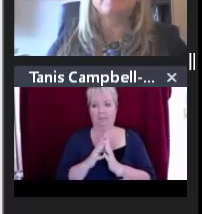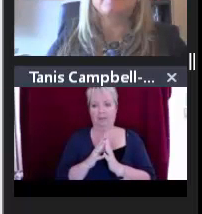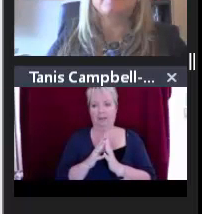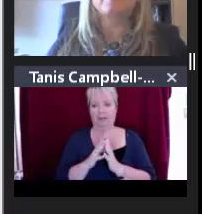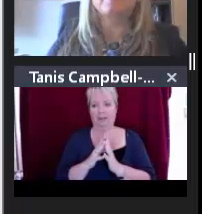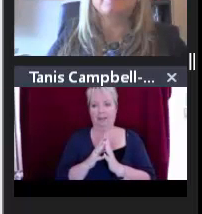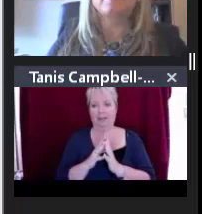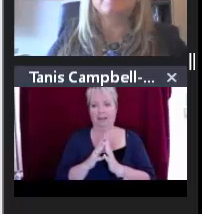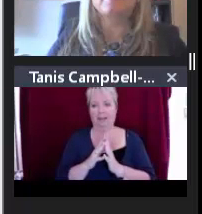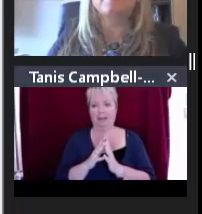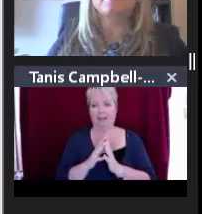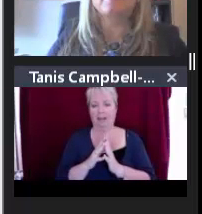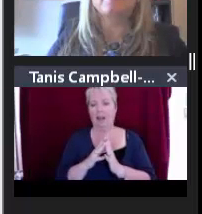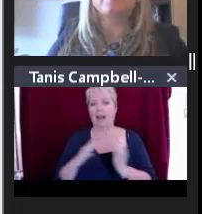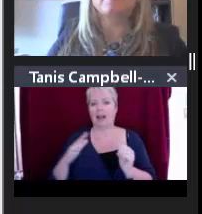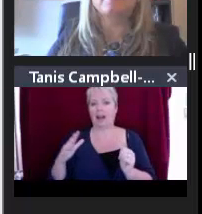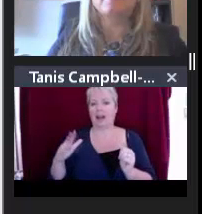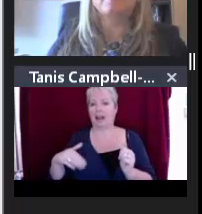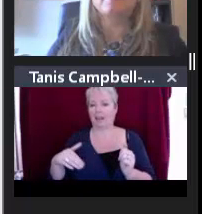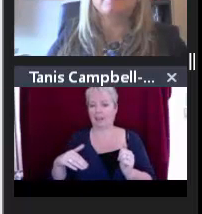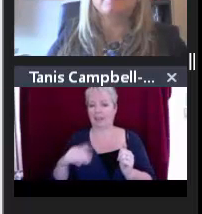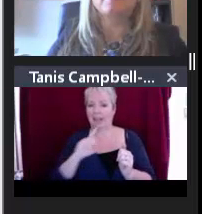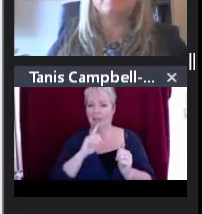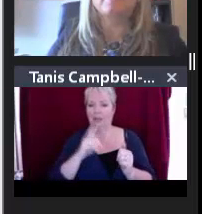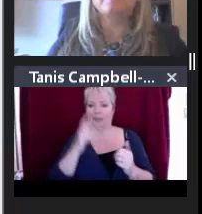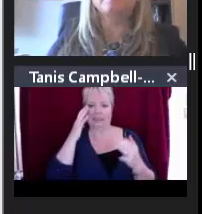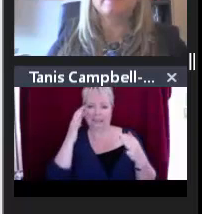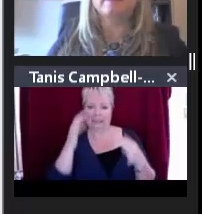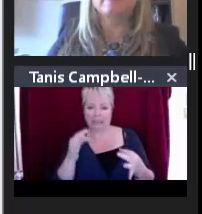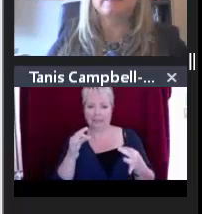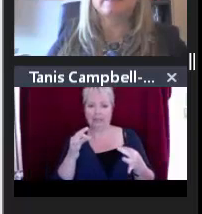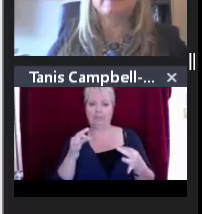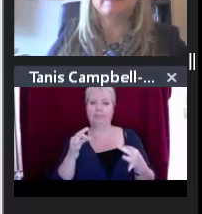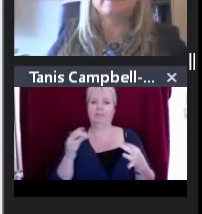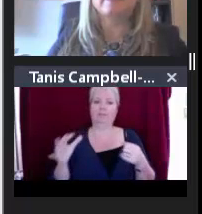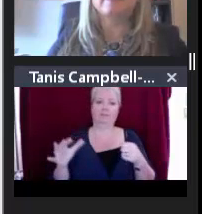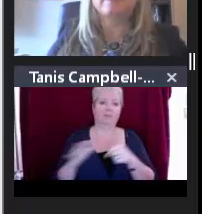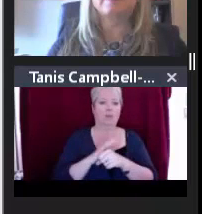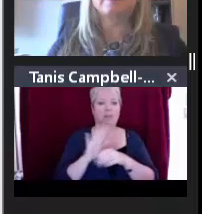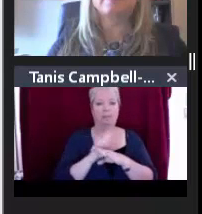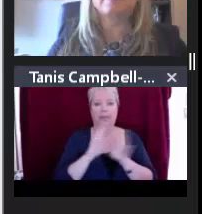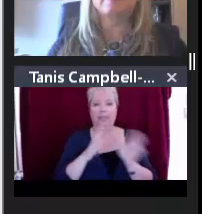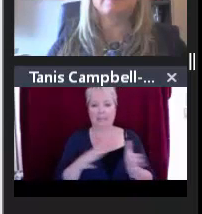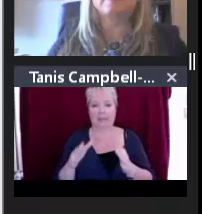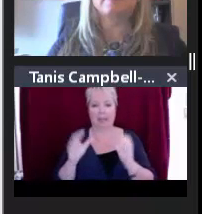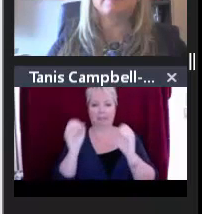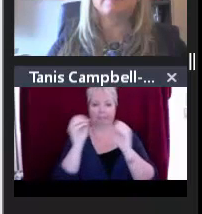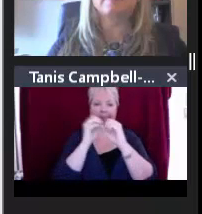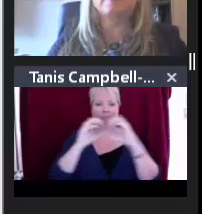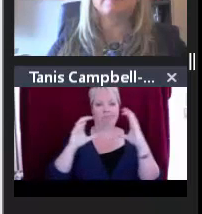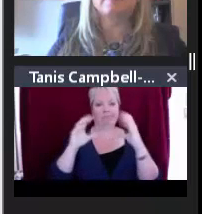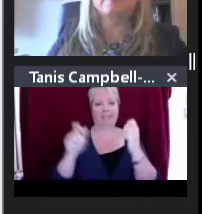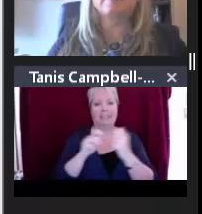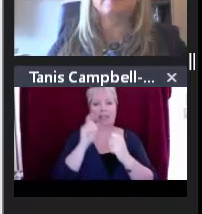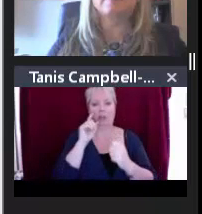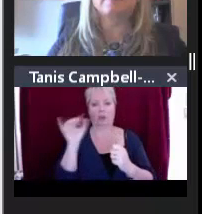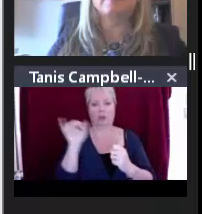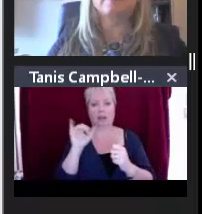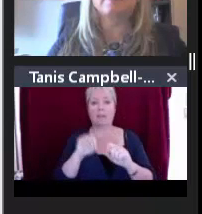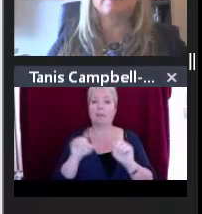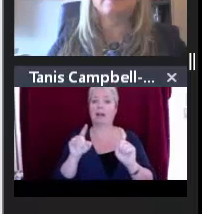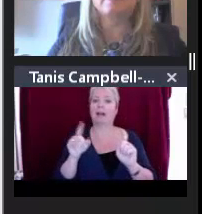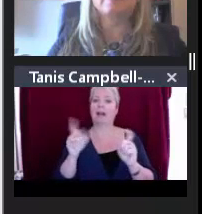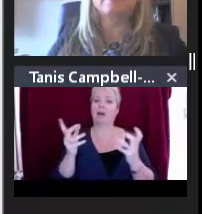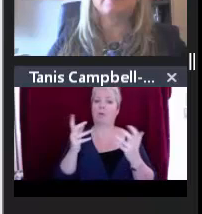I haven't defined yet my whole business plan, but what I will be doing is offering marketing